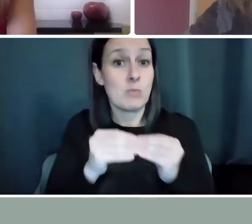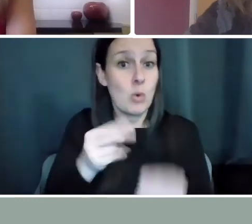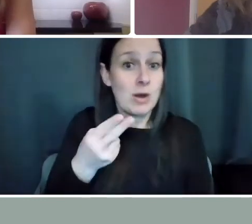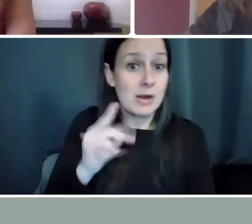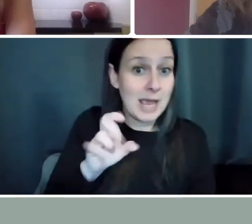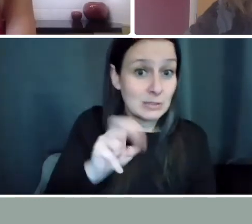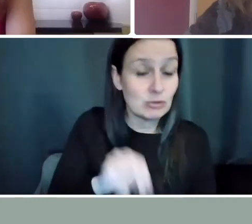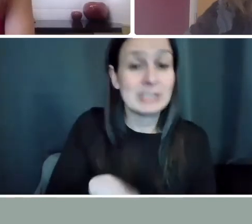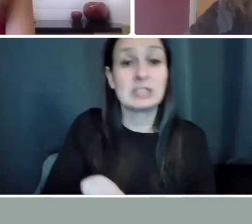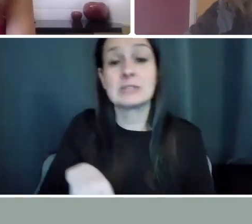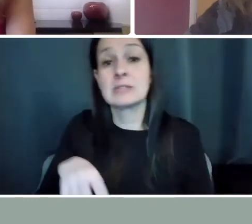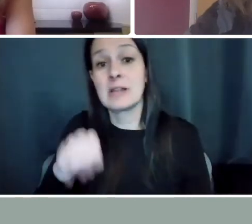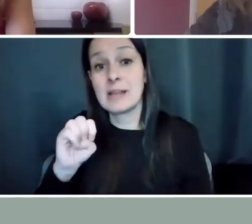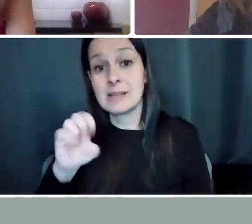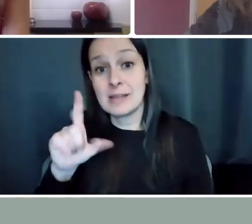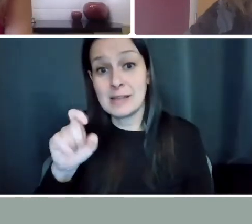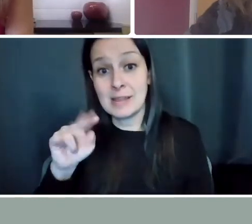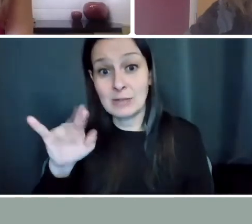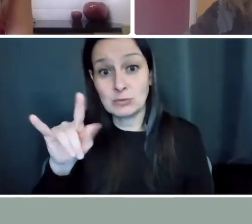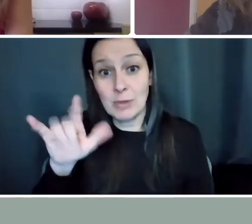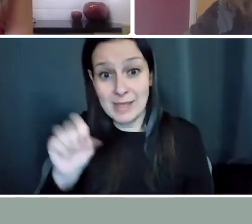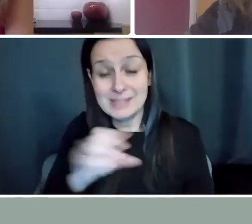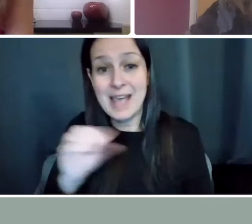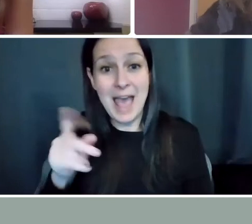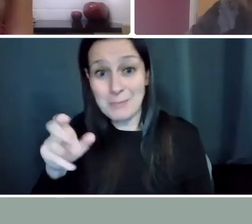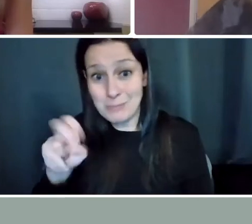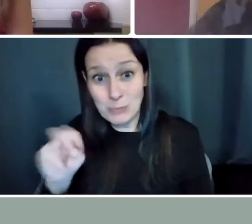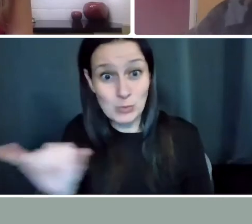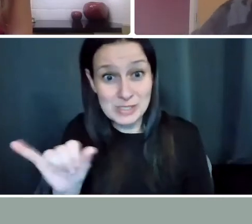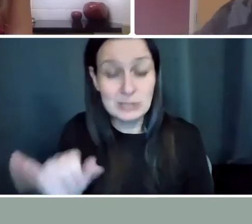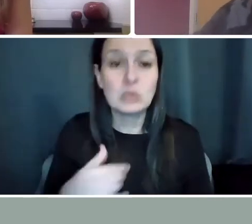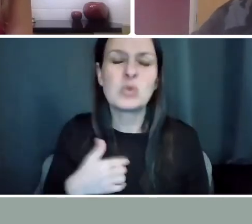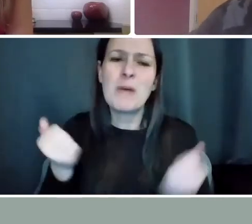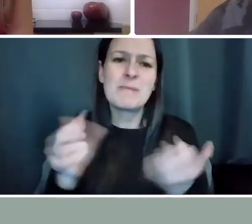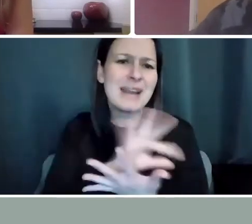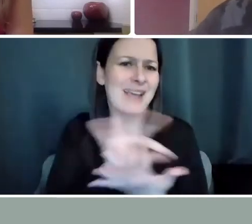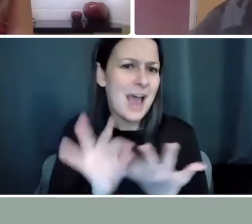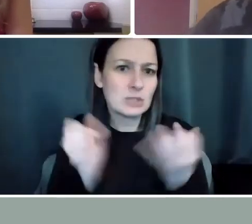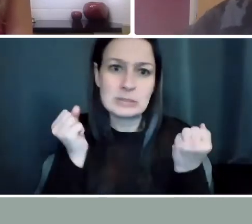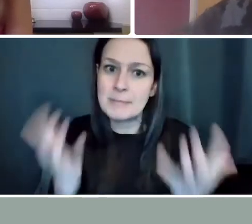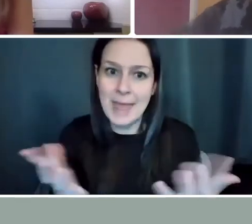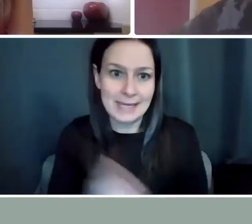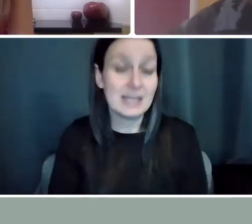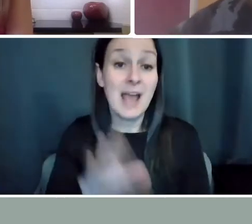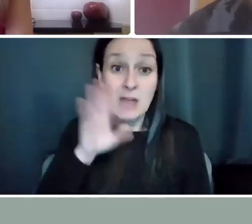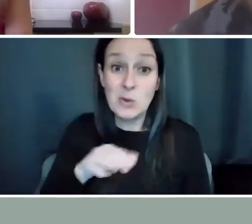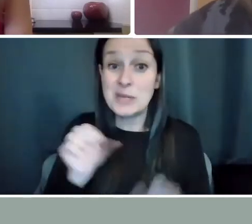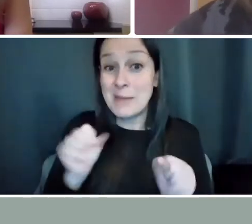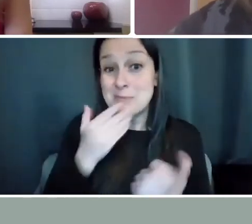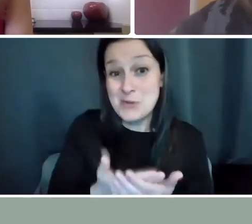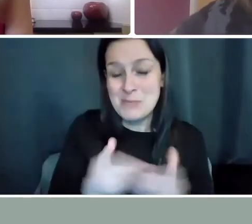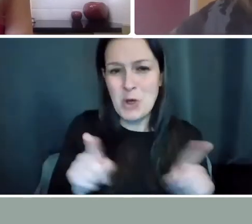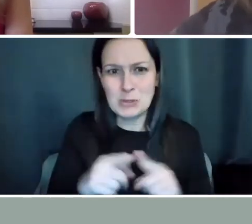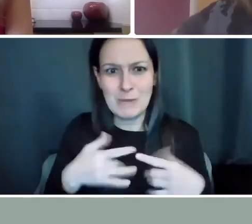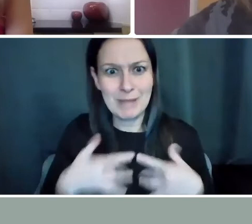hydration, electrolytes, and some protein. So there are lots of options out there, which I know can be good, but that can also